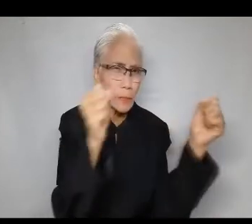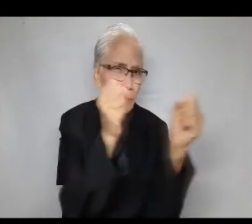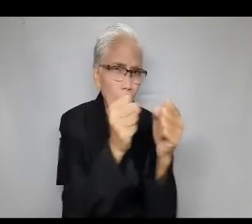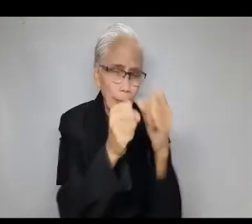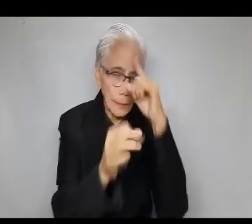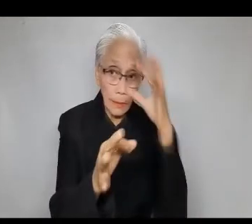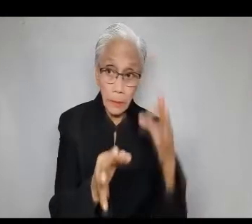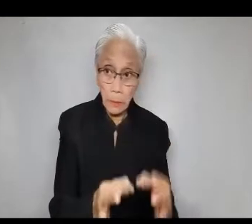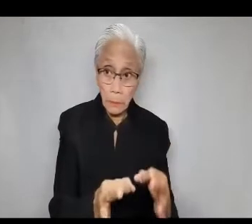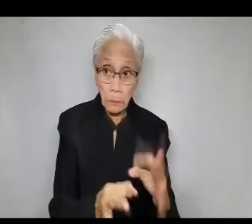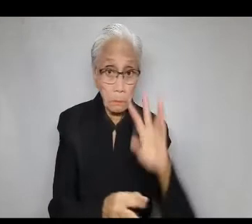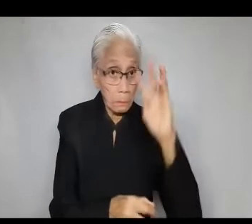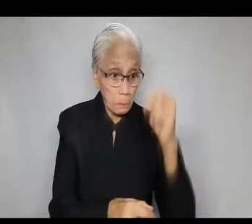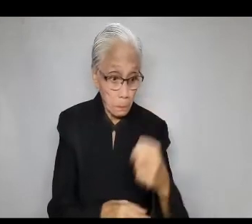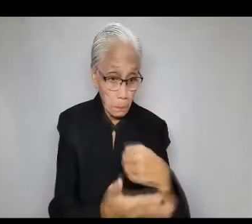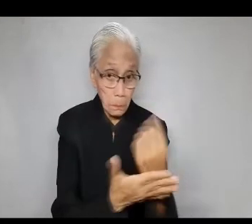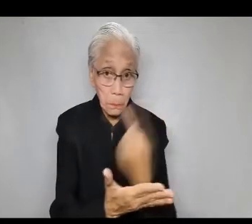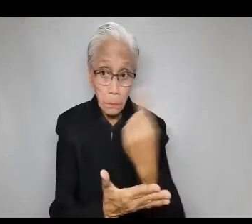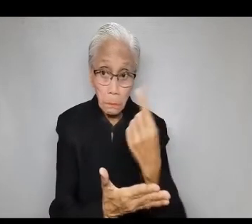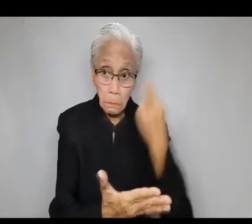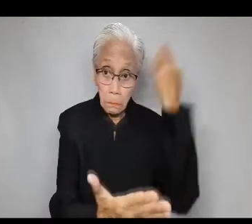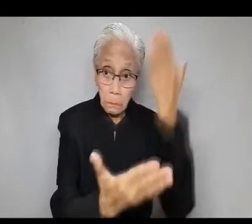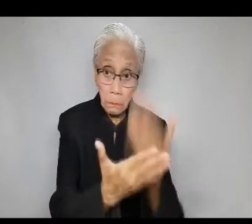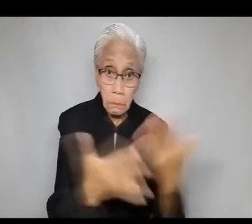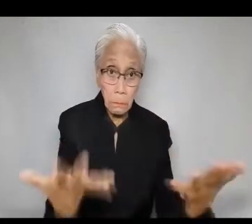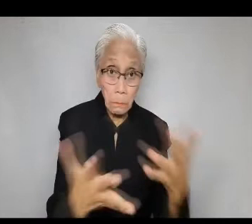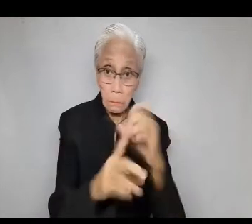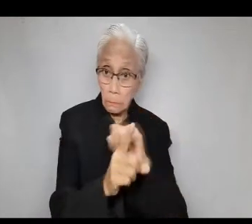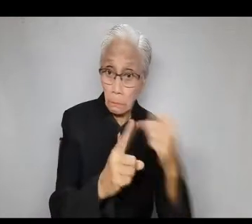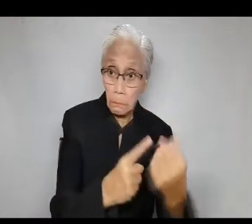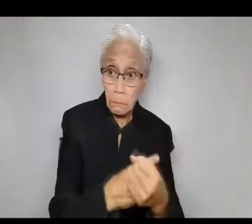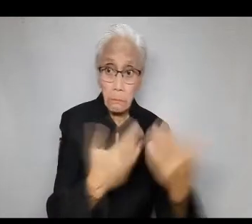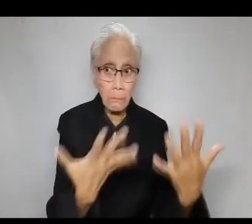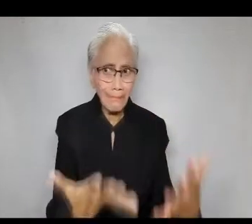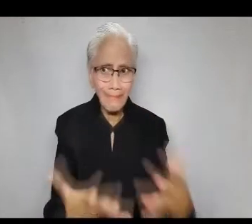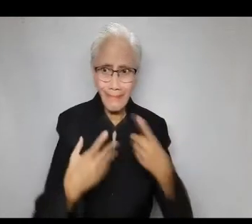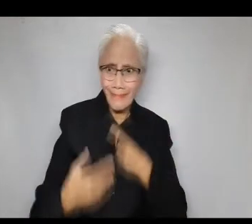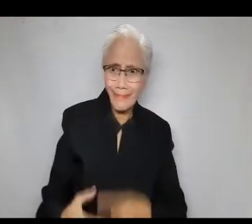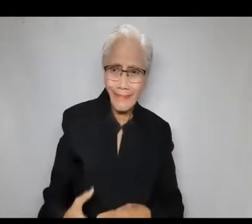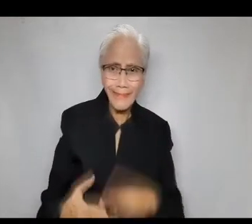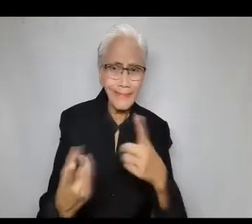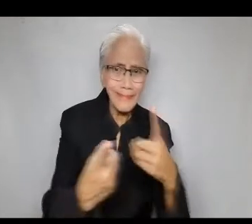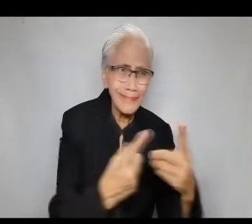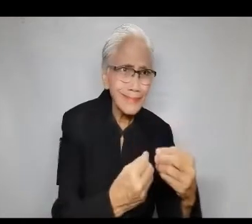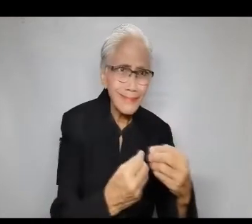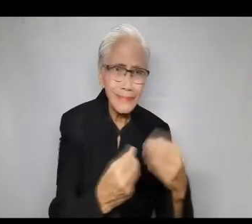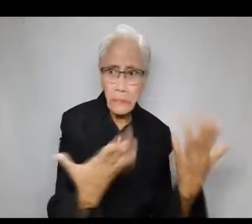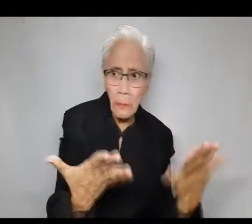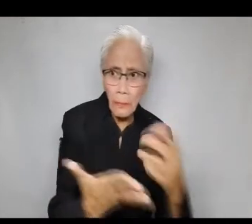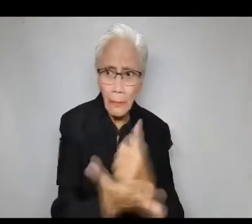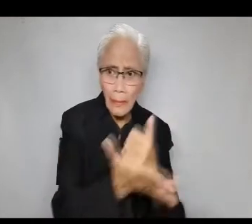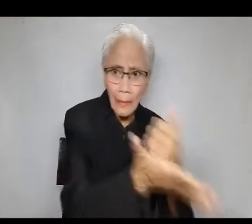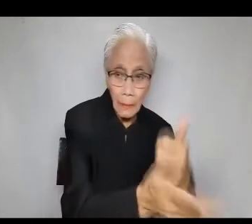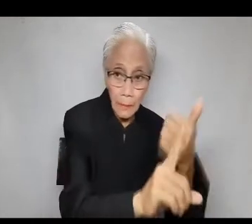decisions. When someone reaches this state, they lose the desire to do anything to help themselves.